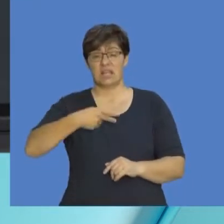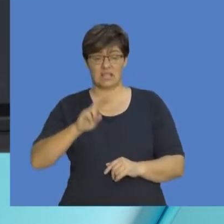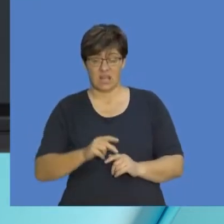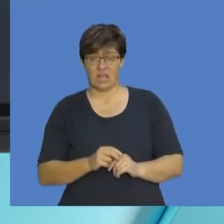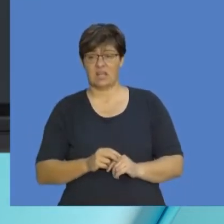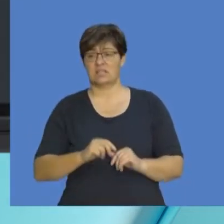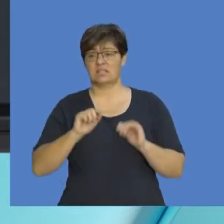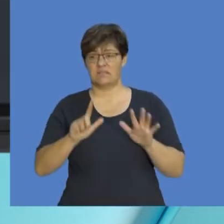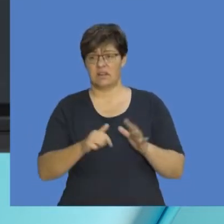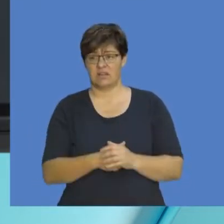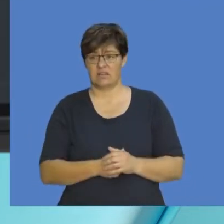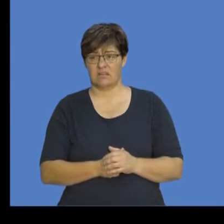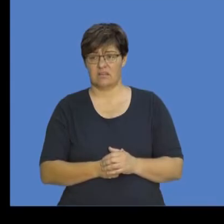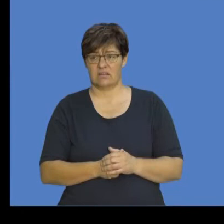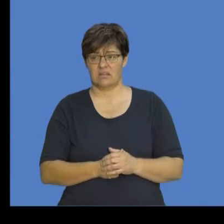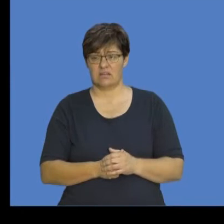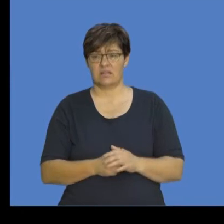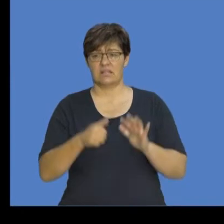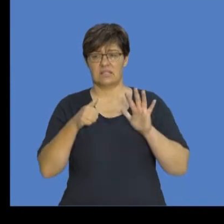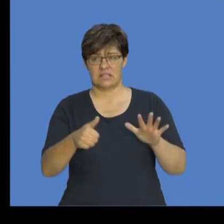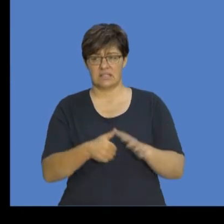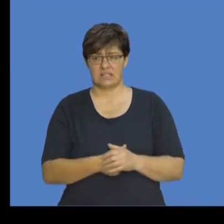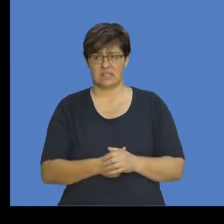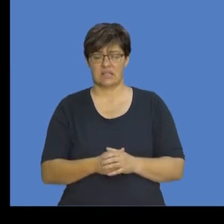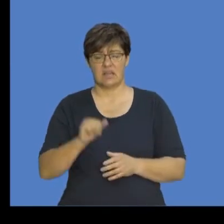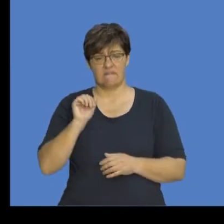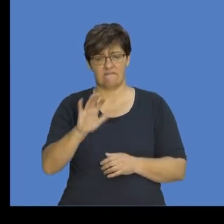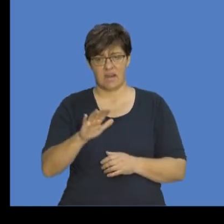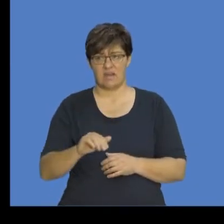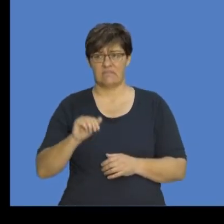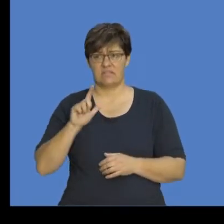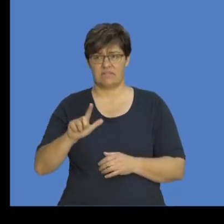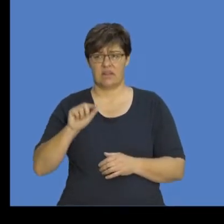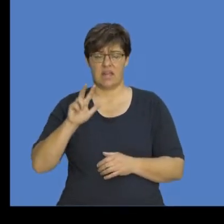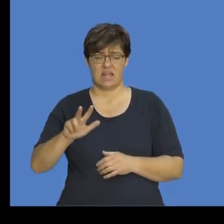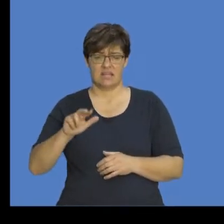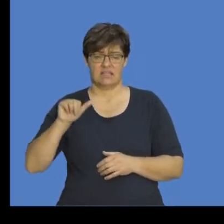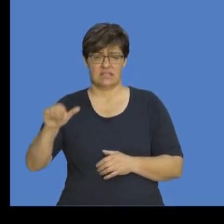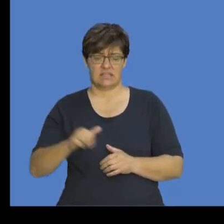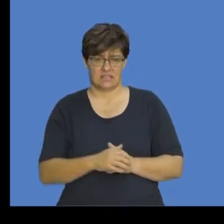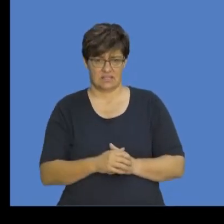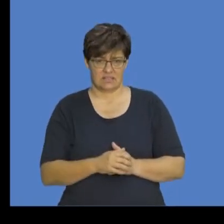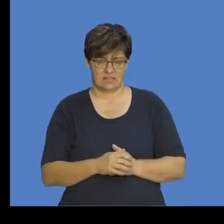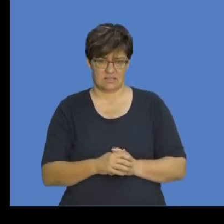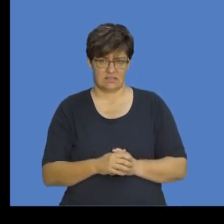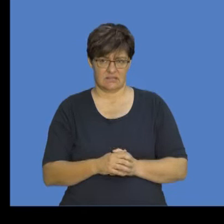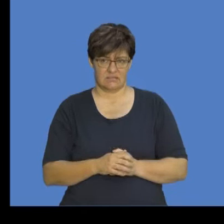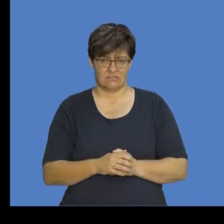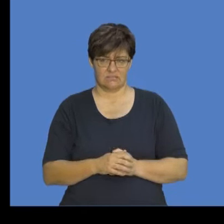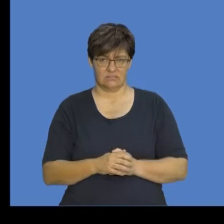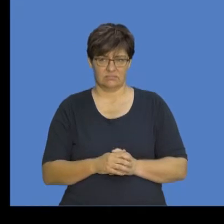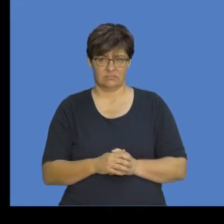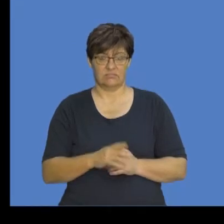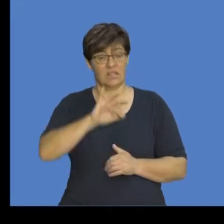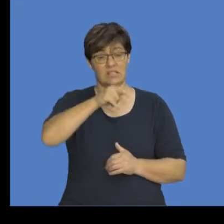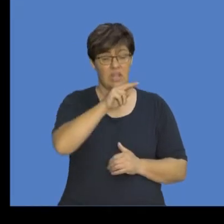7 cars. And day 3, 6 cars, 5, 7, 8, and 6.